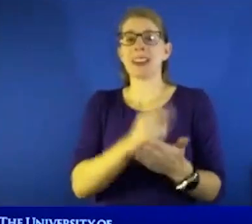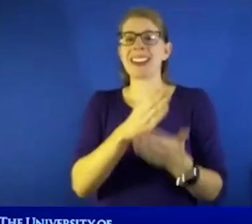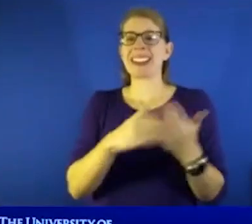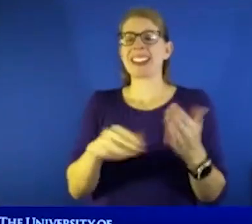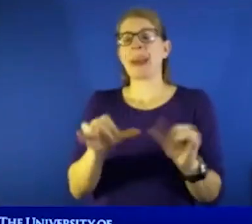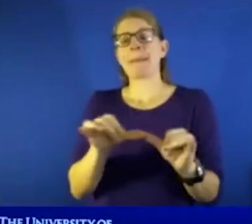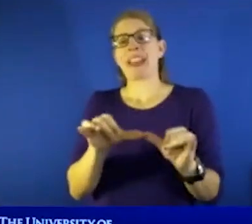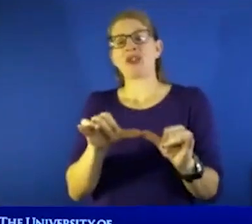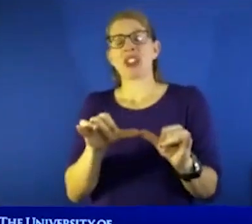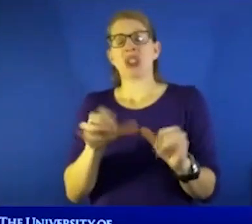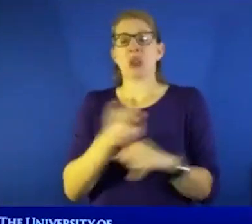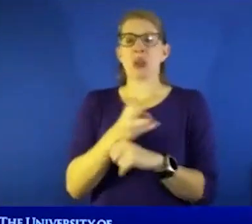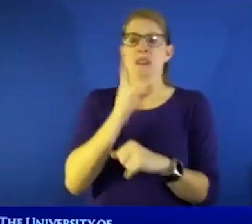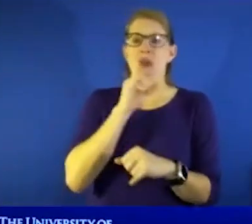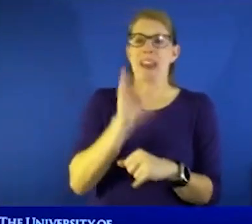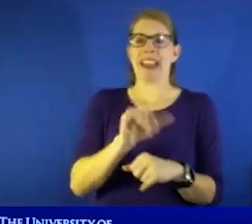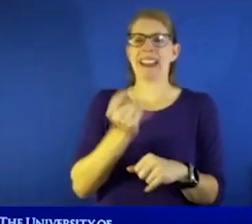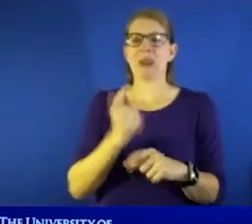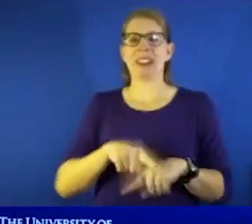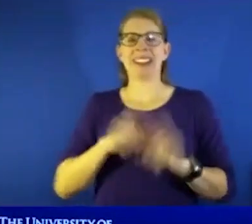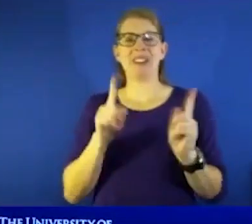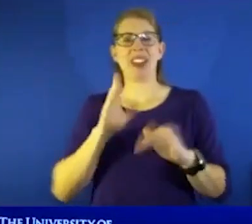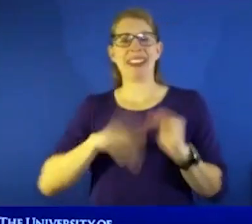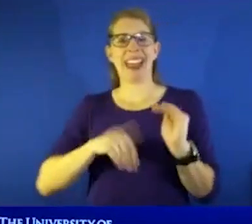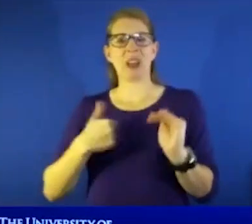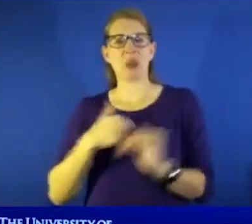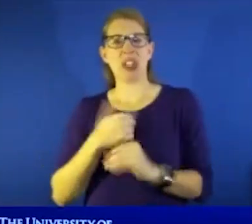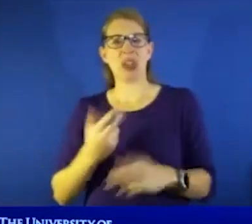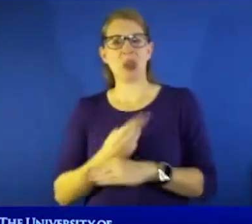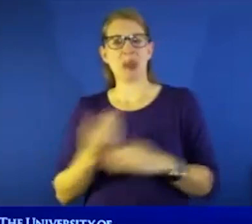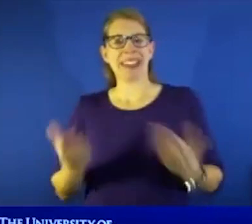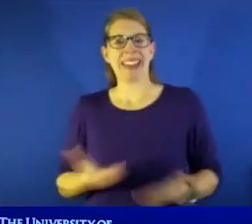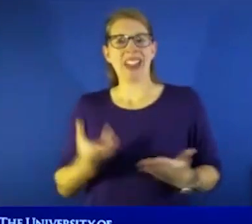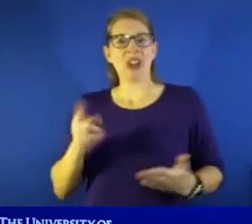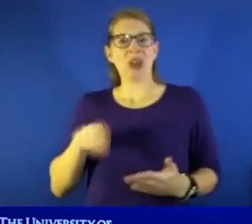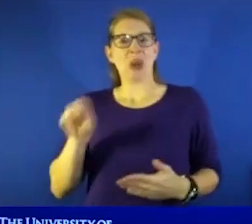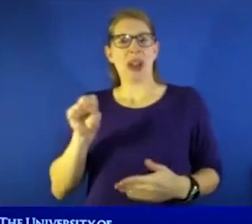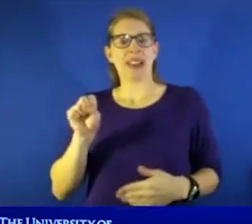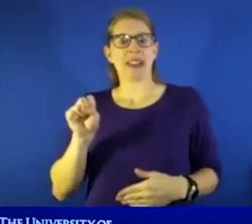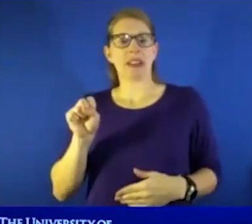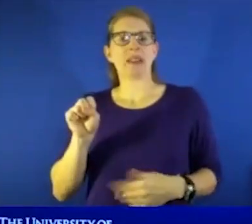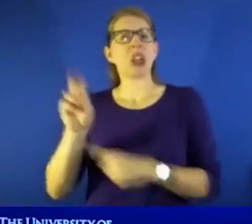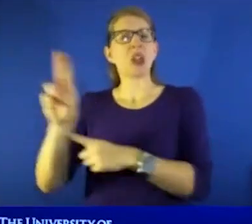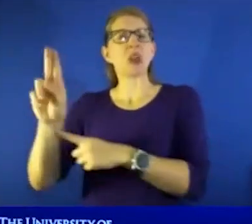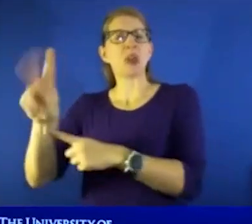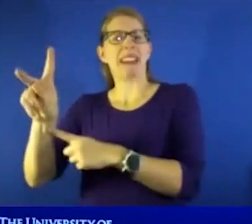are really a little bit different than what we use here in the United States. They were looking at